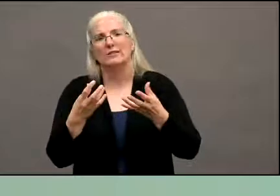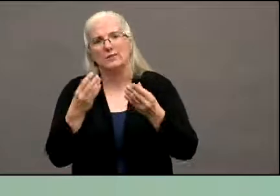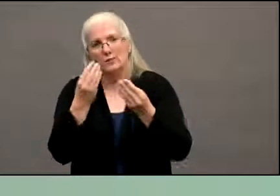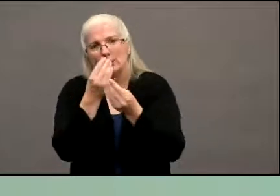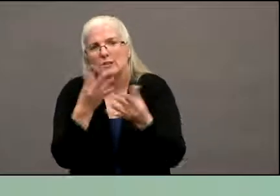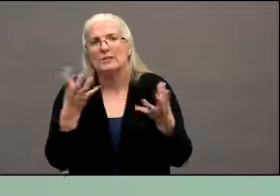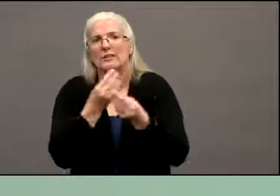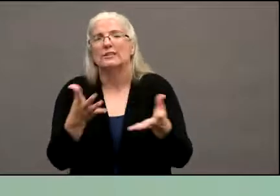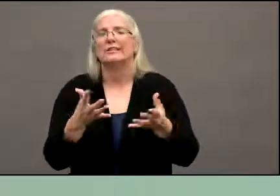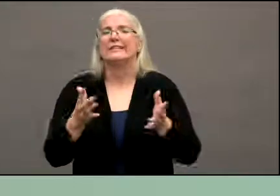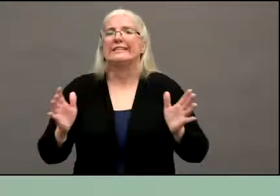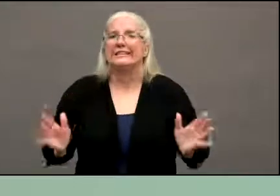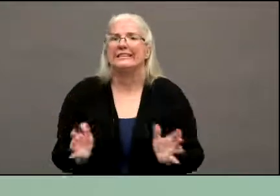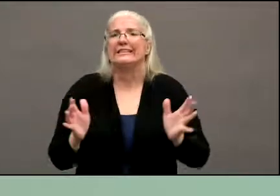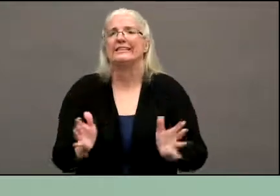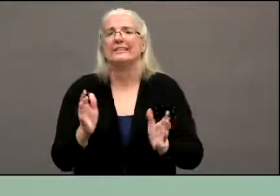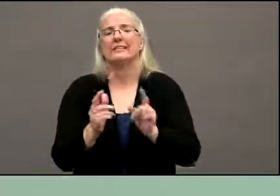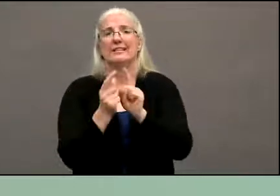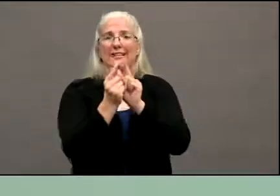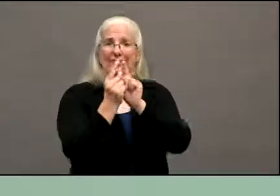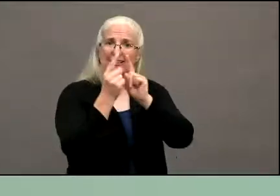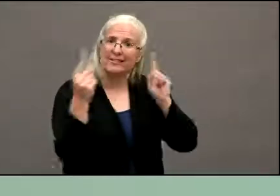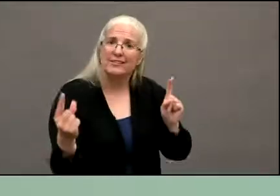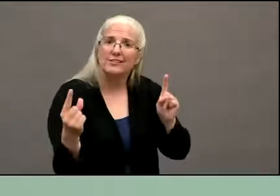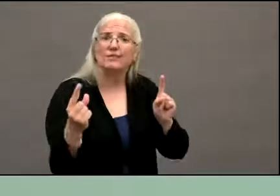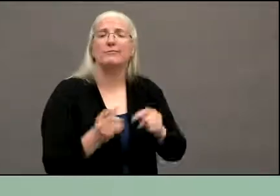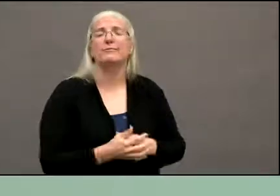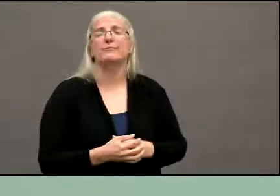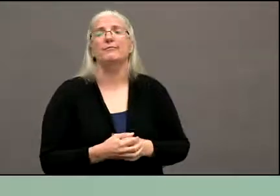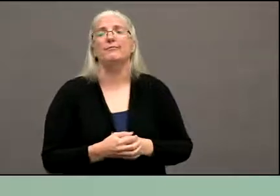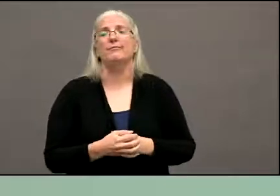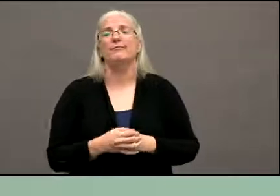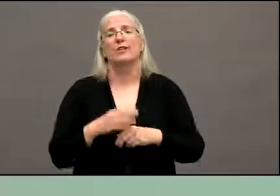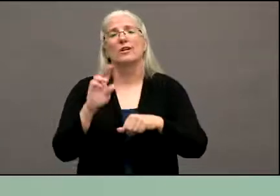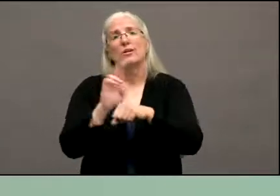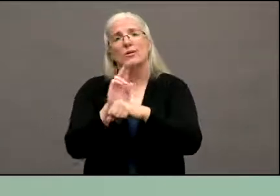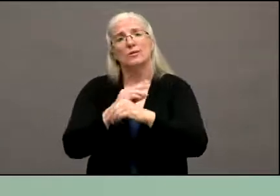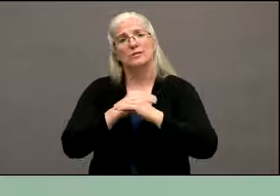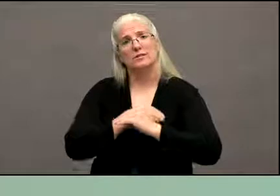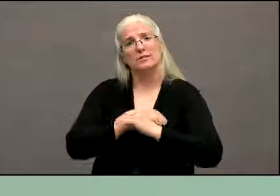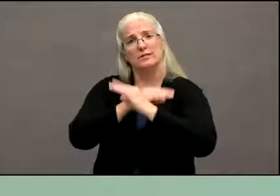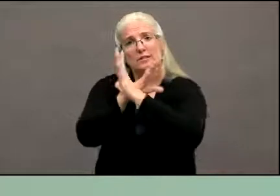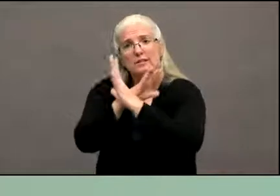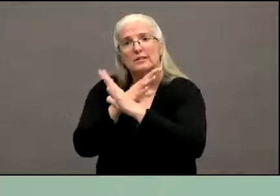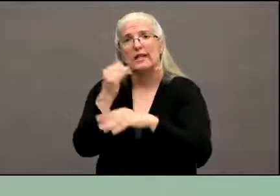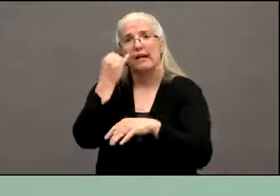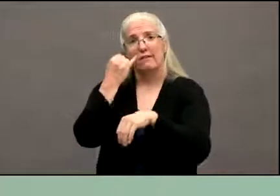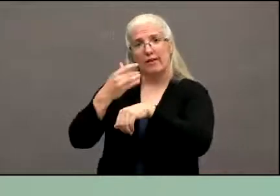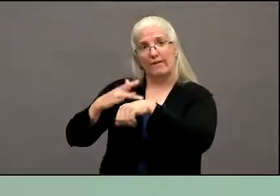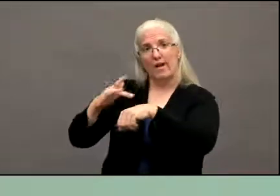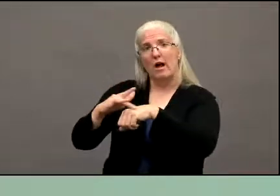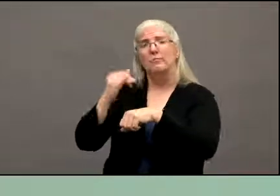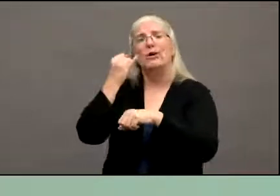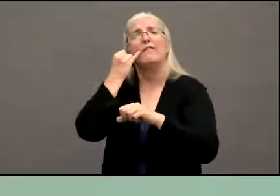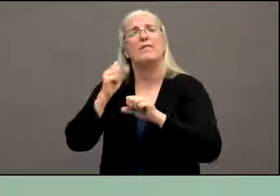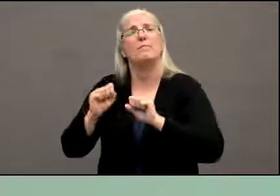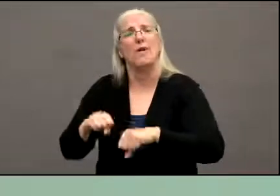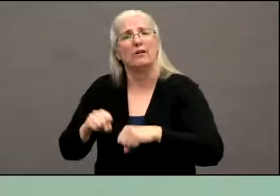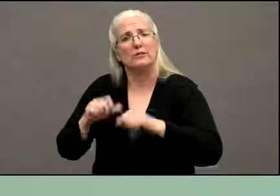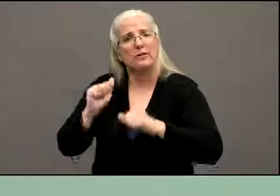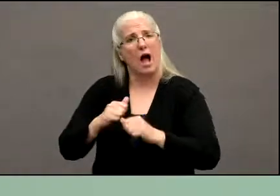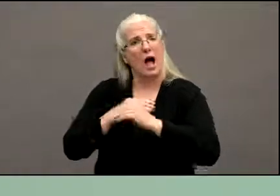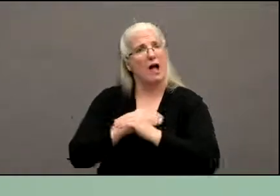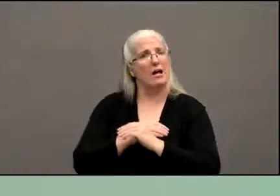a distance, going for the virtual option whenever it's available, whenever it's possible. Really focusing on